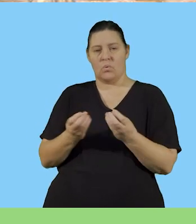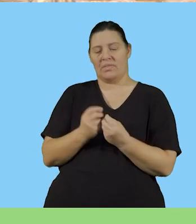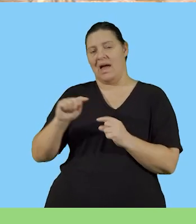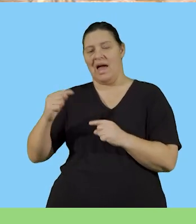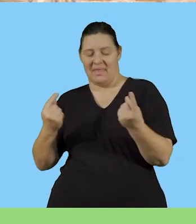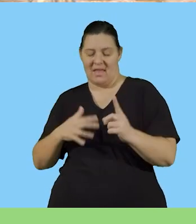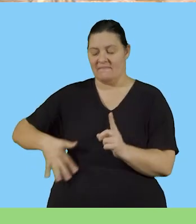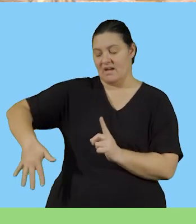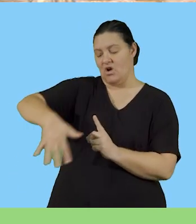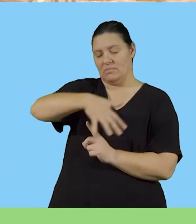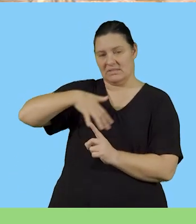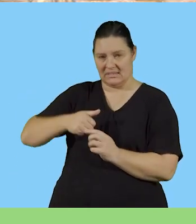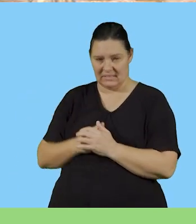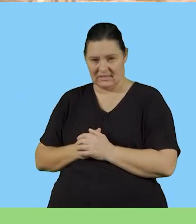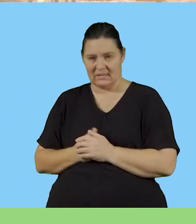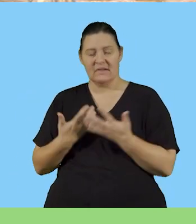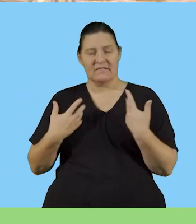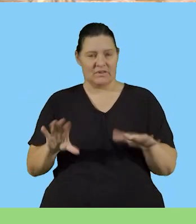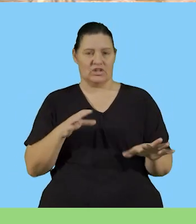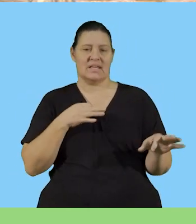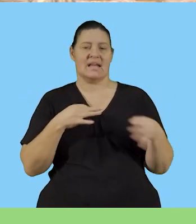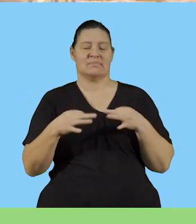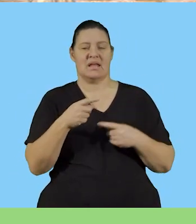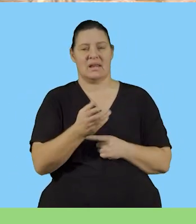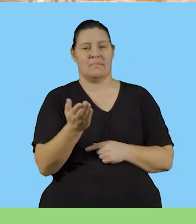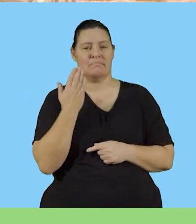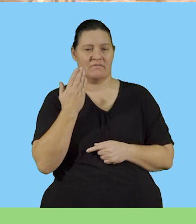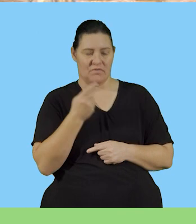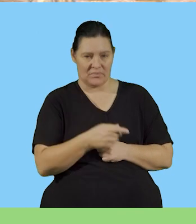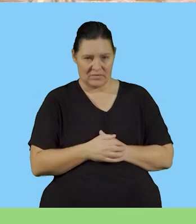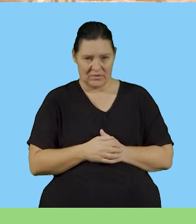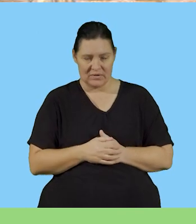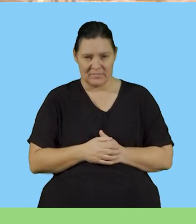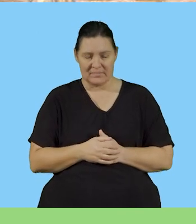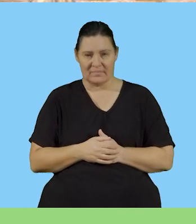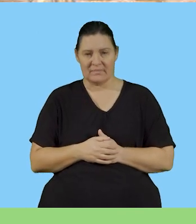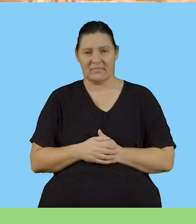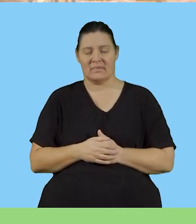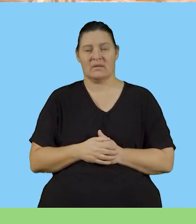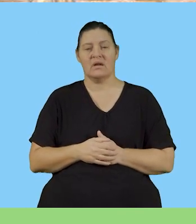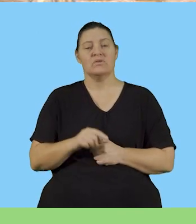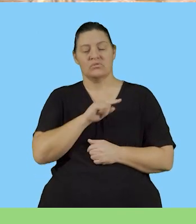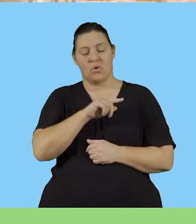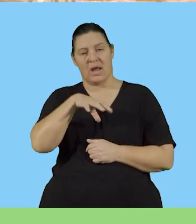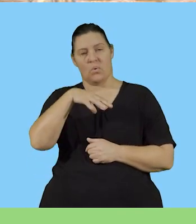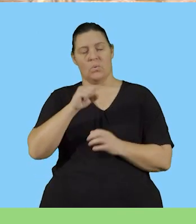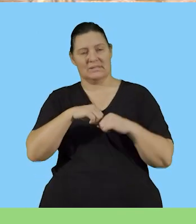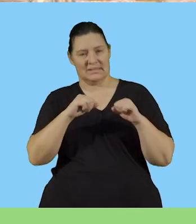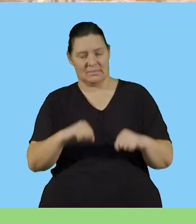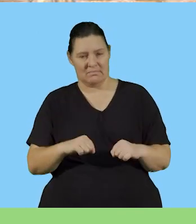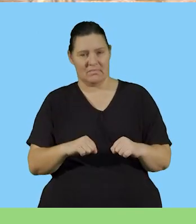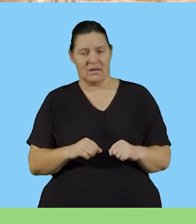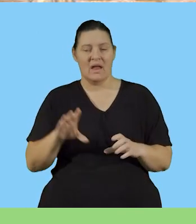their physical environment. So we've already explained this in the previous activity that we just did, that